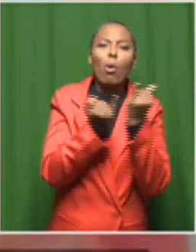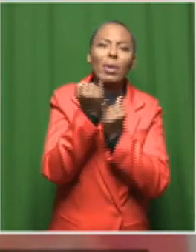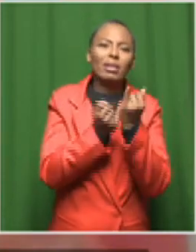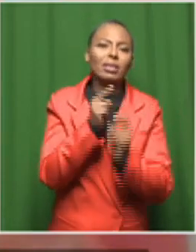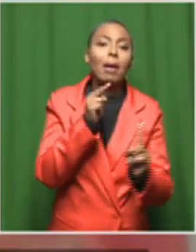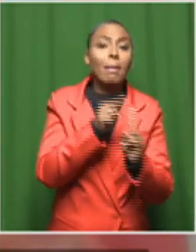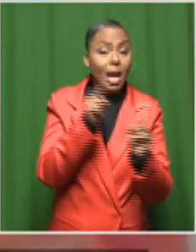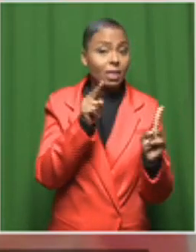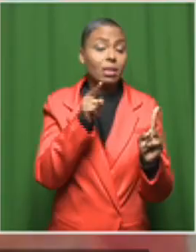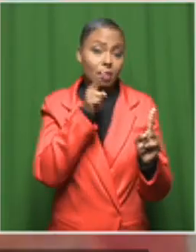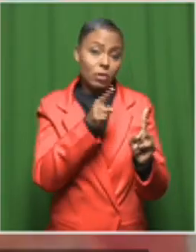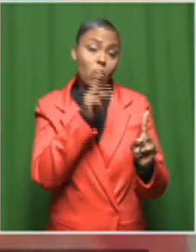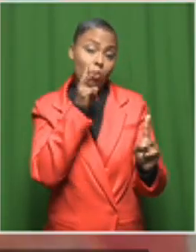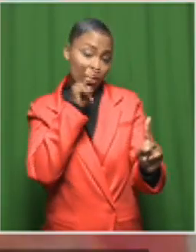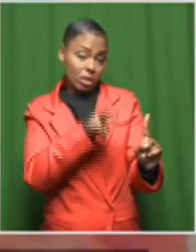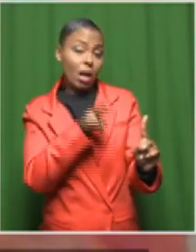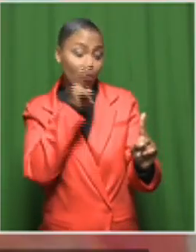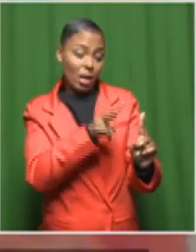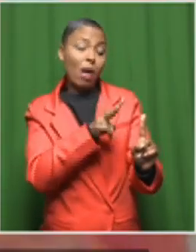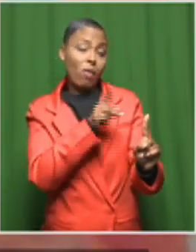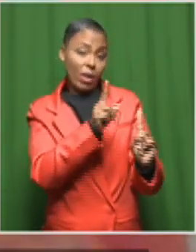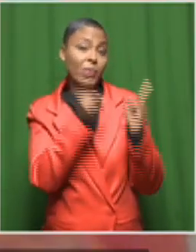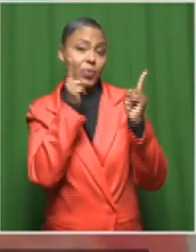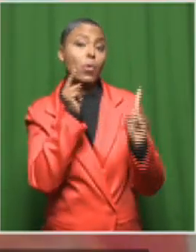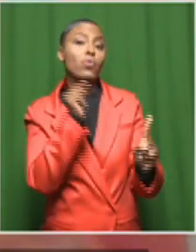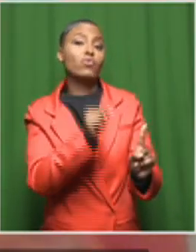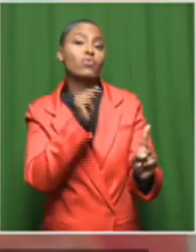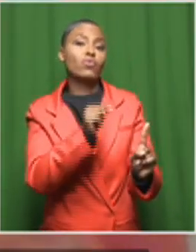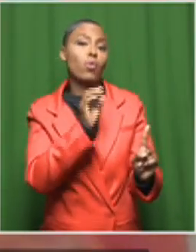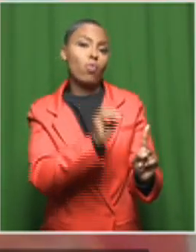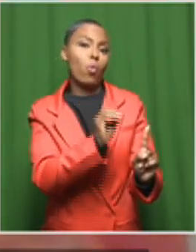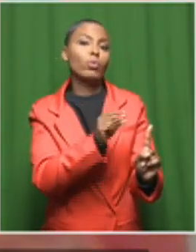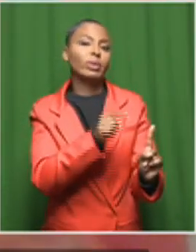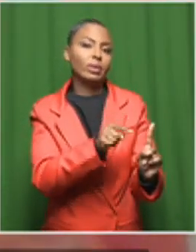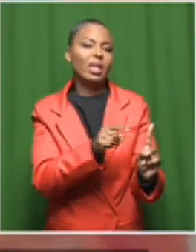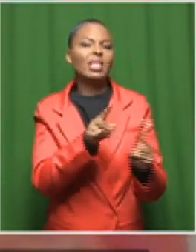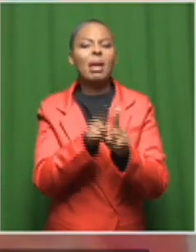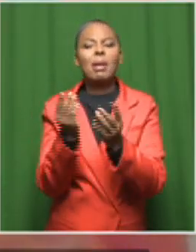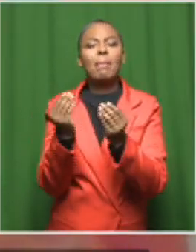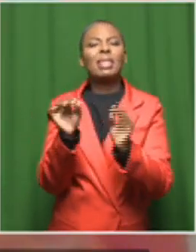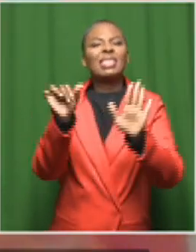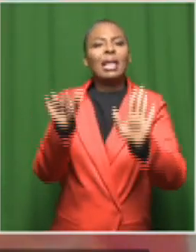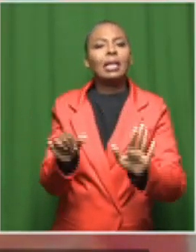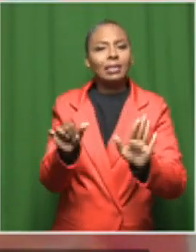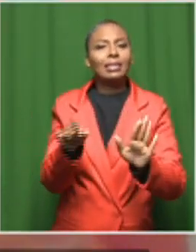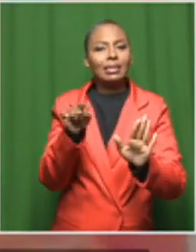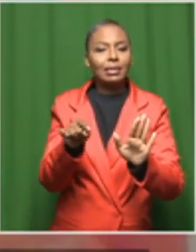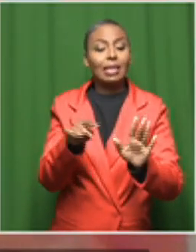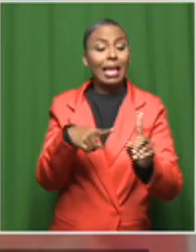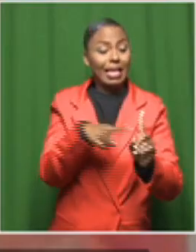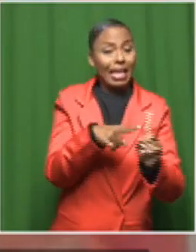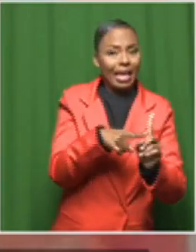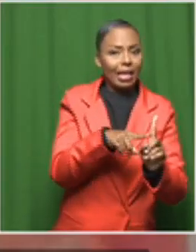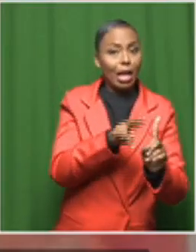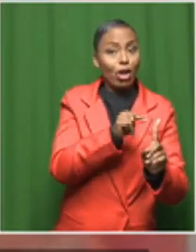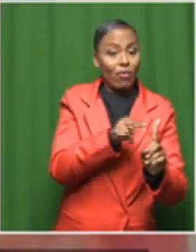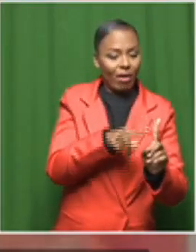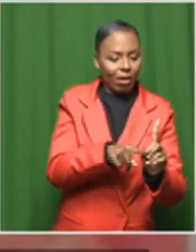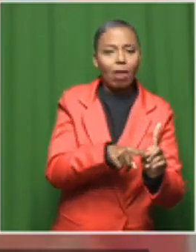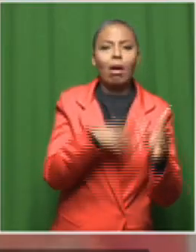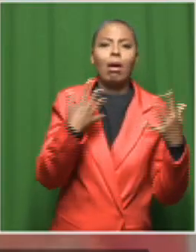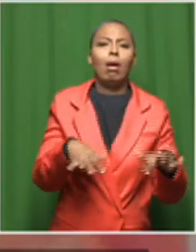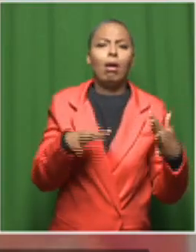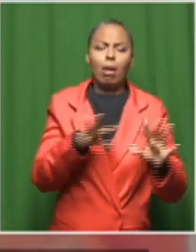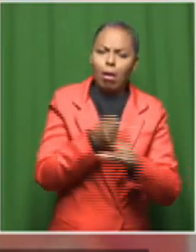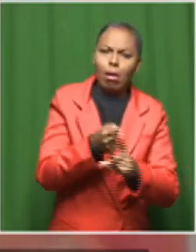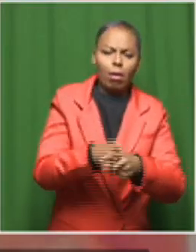danger player. He's seen at number 6 at Roland Garros, and he puts so much effort into his game. He's so fit.